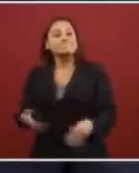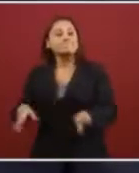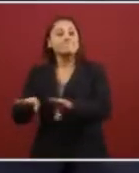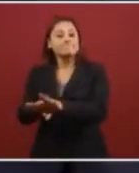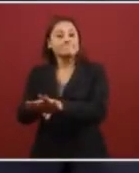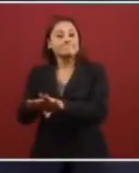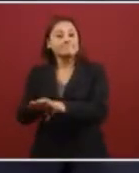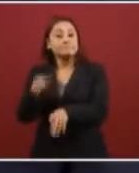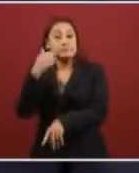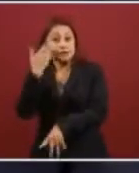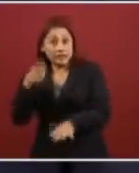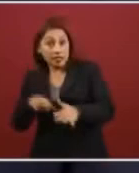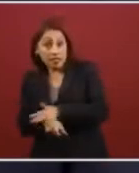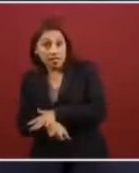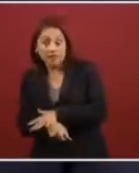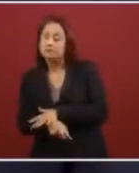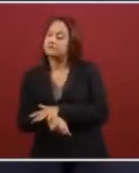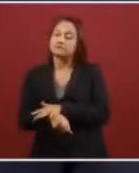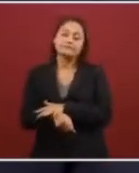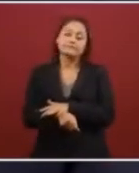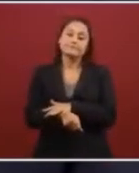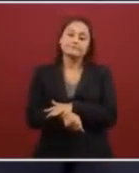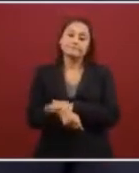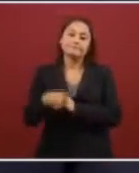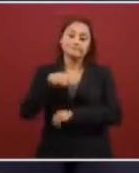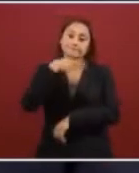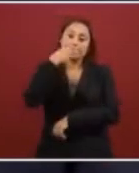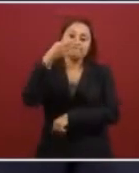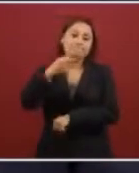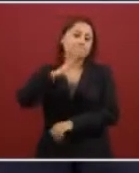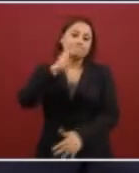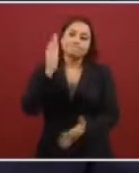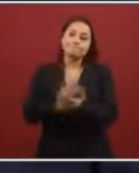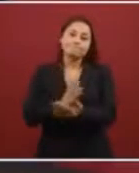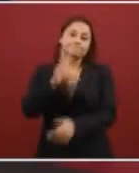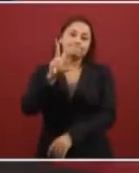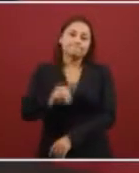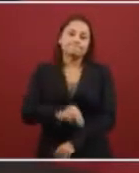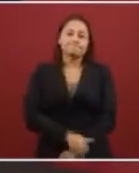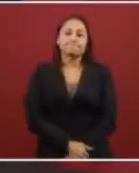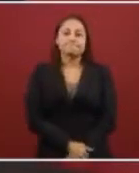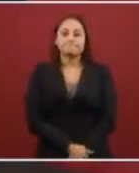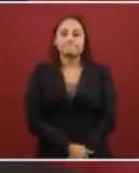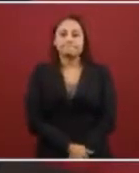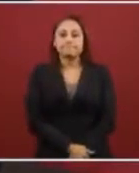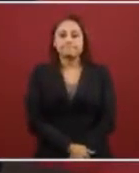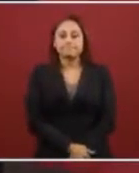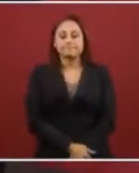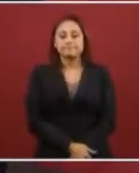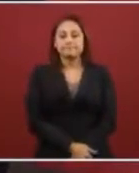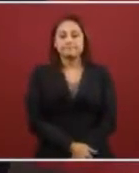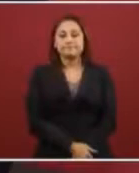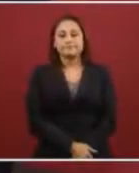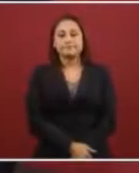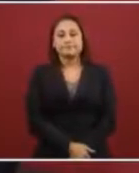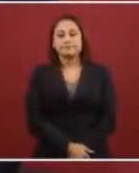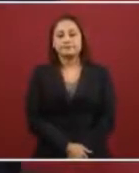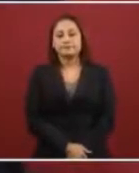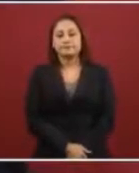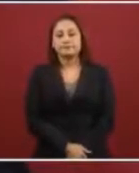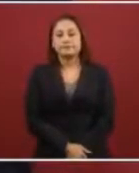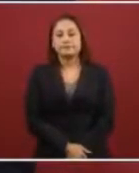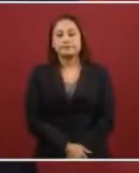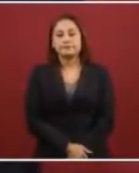work. Se acepta. We don't accept that. Ah, pero also, resulta as it results, de